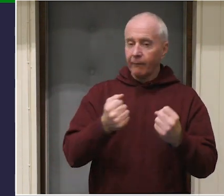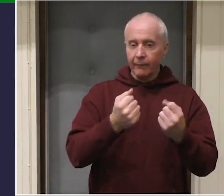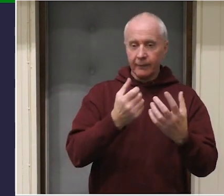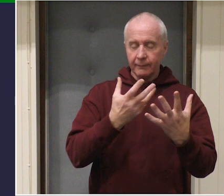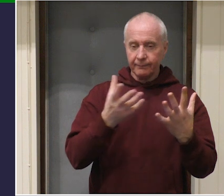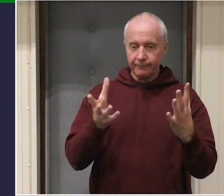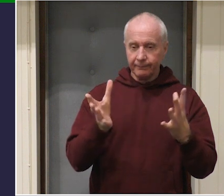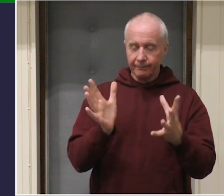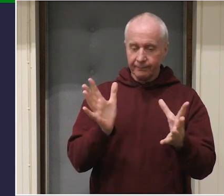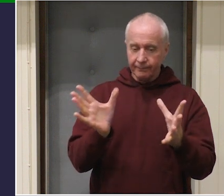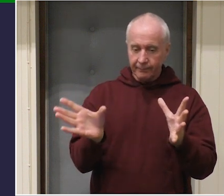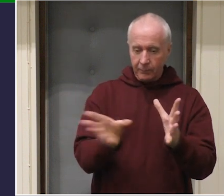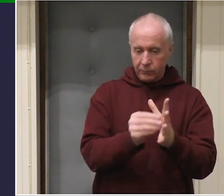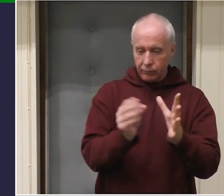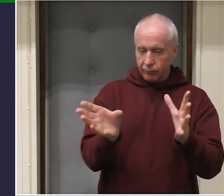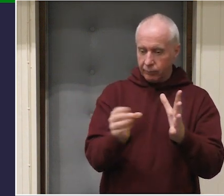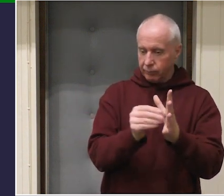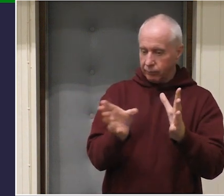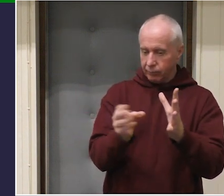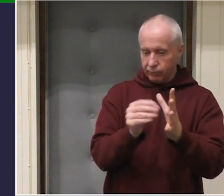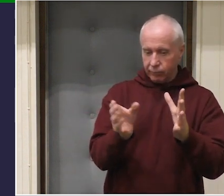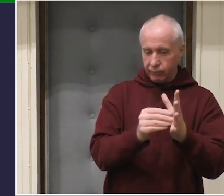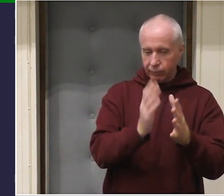lines that go down like this,